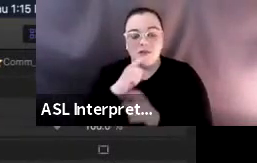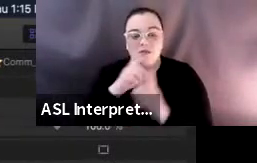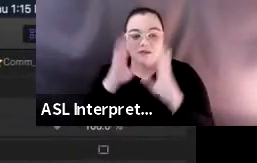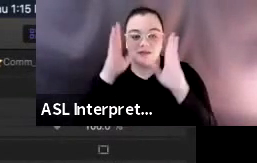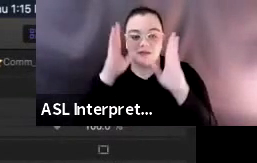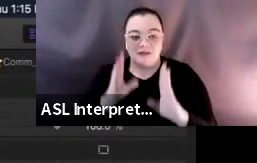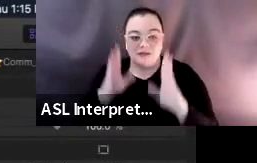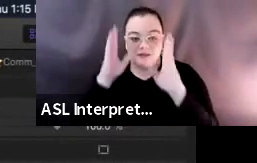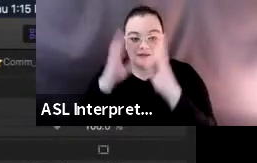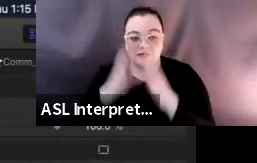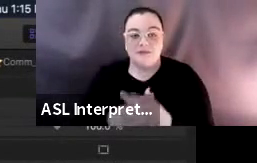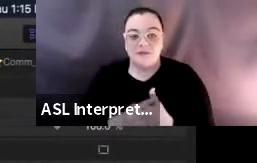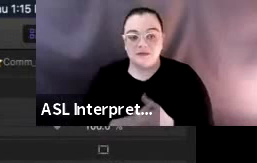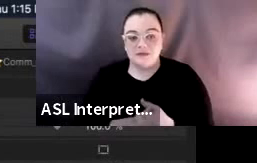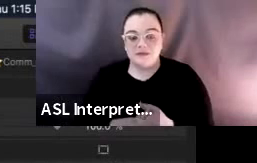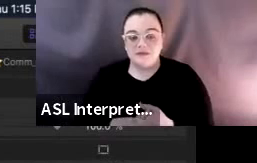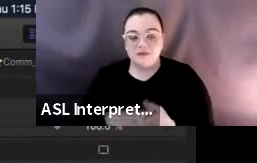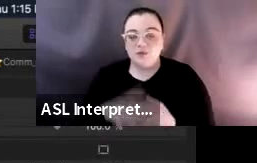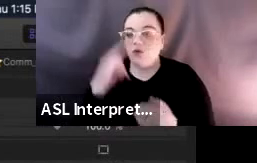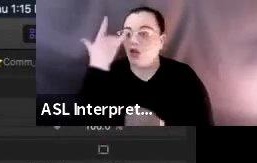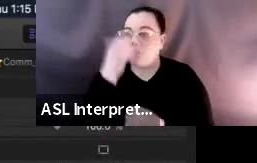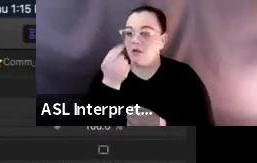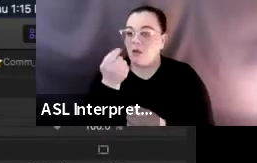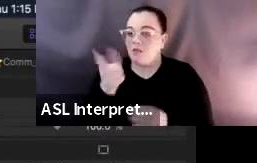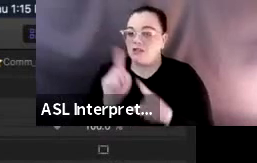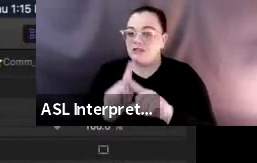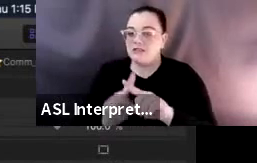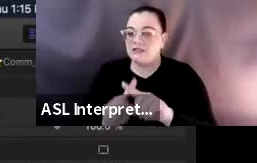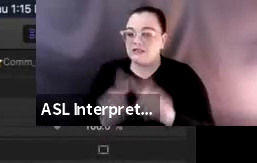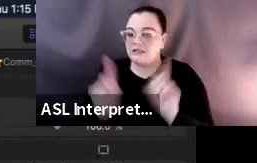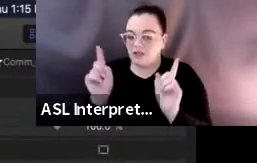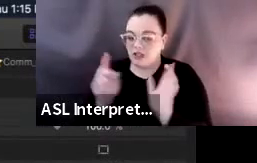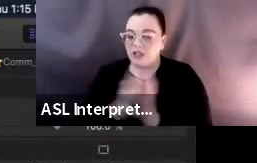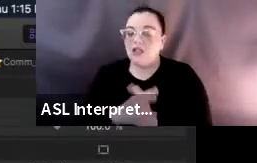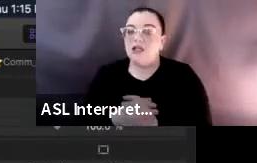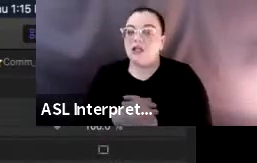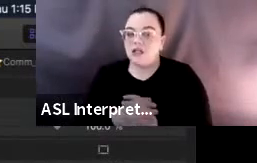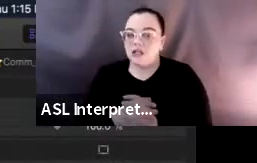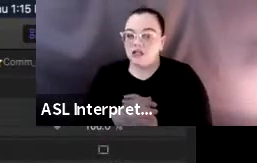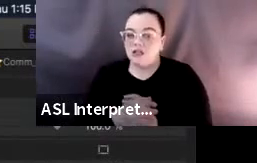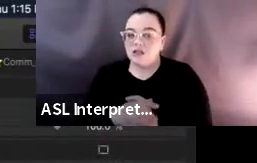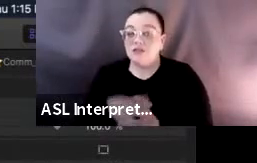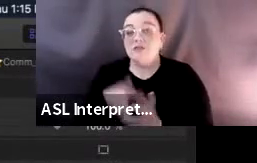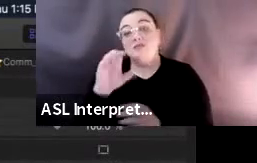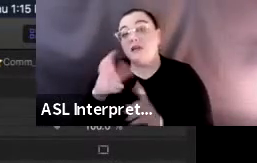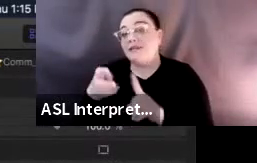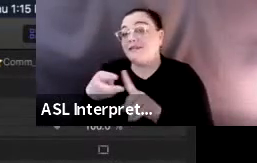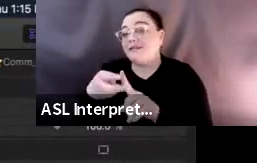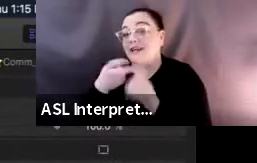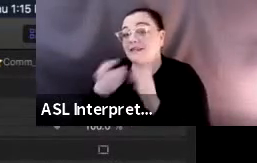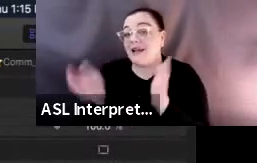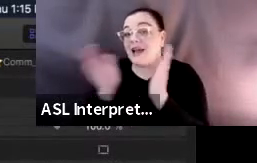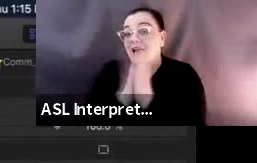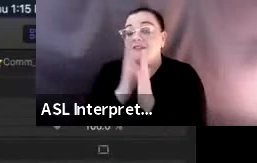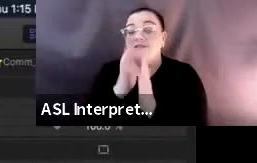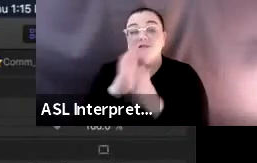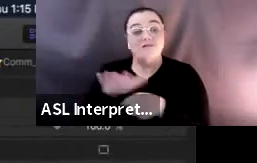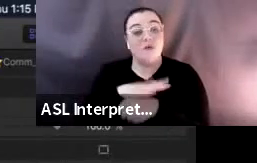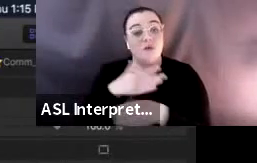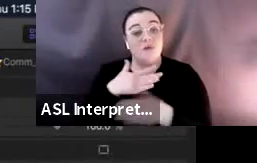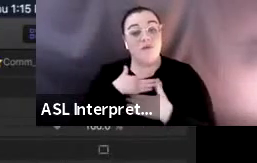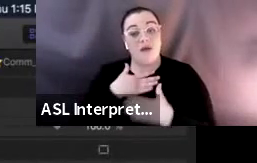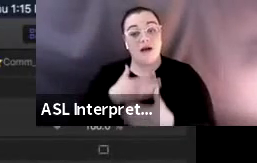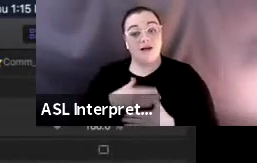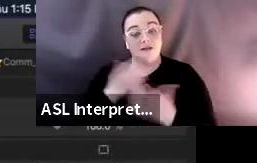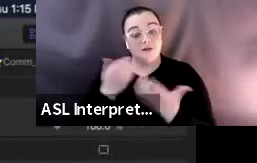it looks. So it looks a little bit different than these first two clips, but this is what casting asked for. They asked for a full body slate without any camera